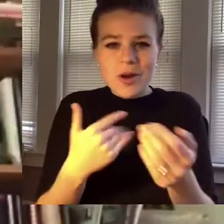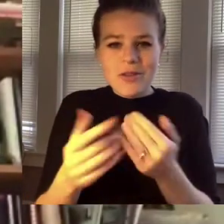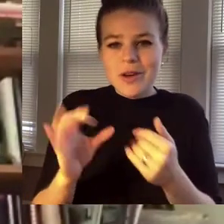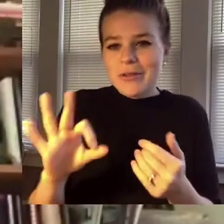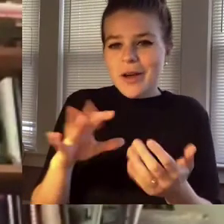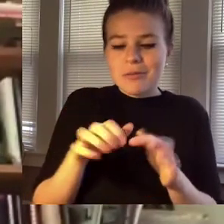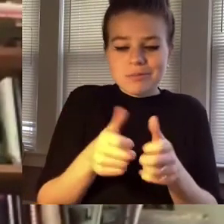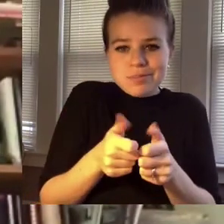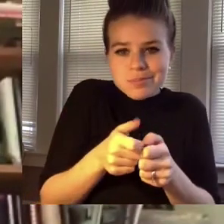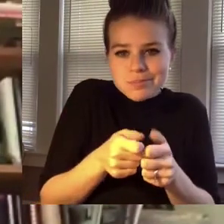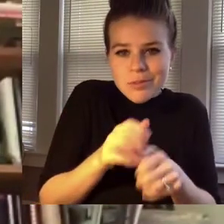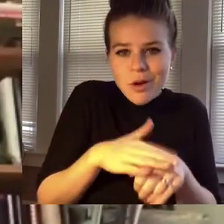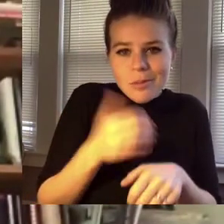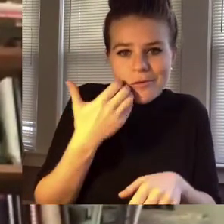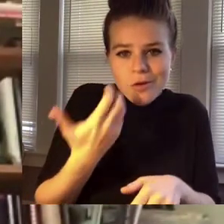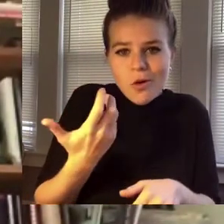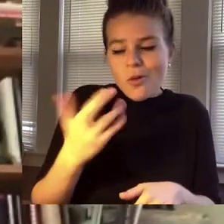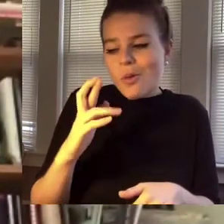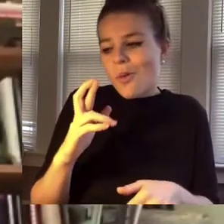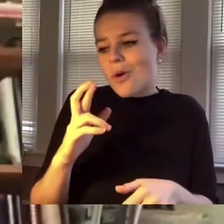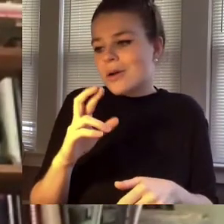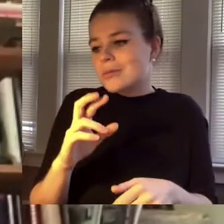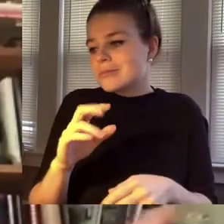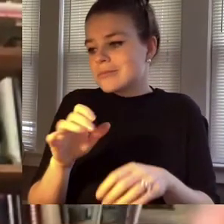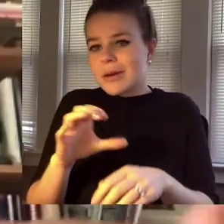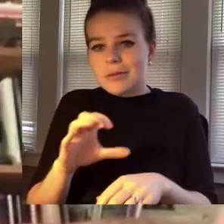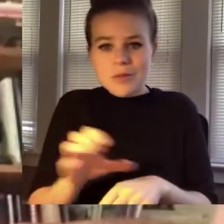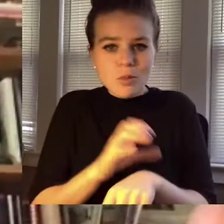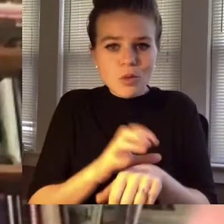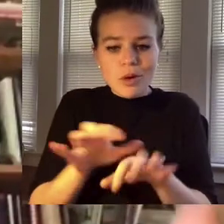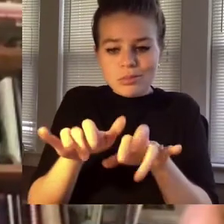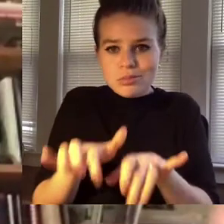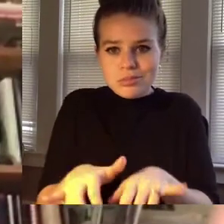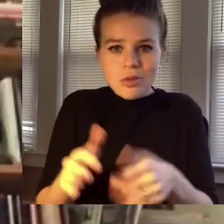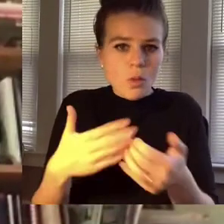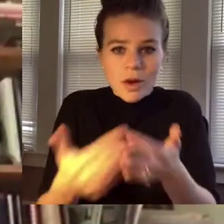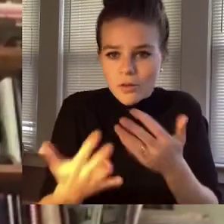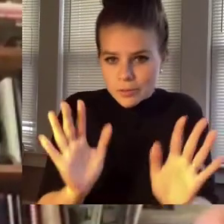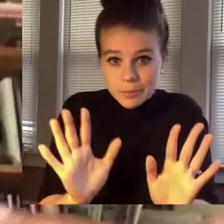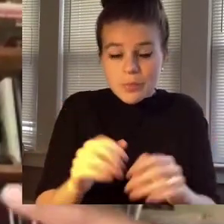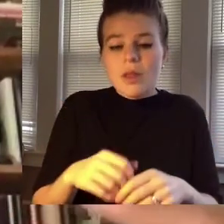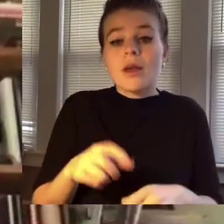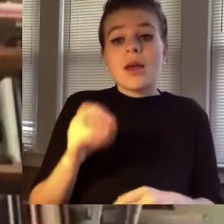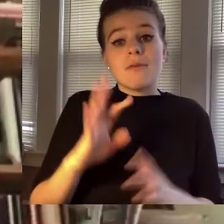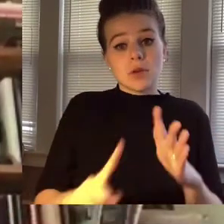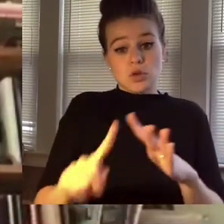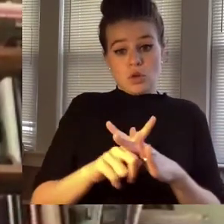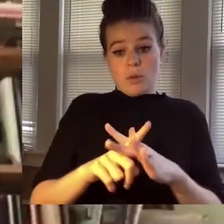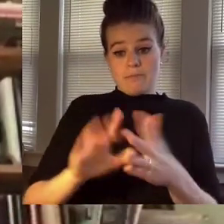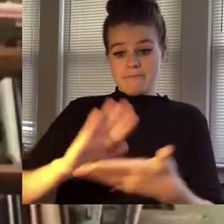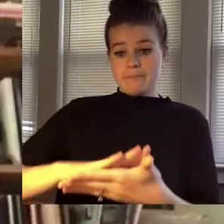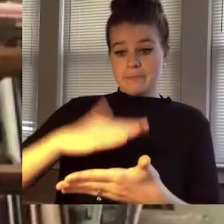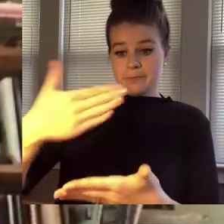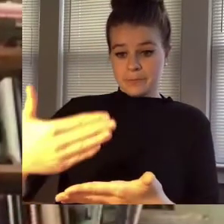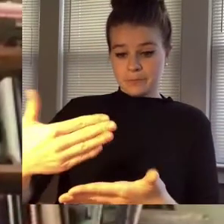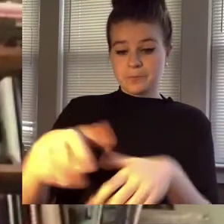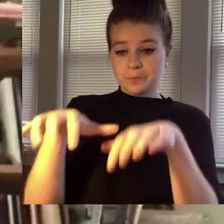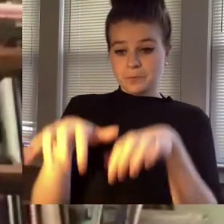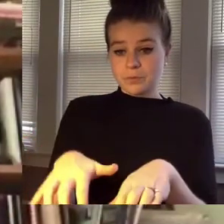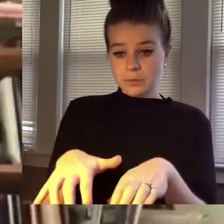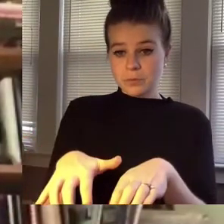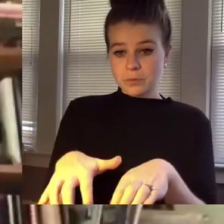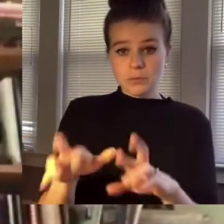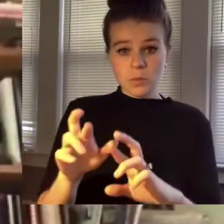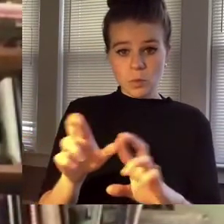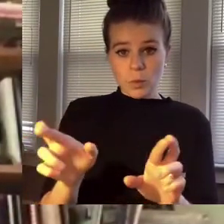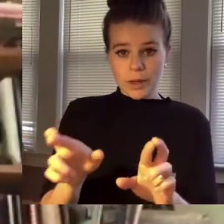or my, wherever I compose. And so I came to the page, to the computer, to the writing, to check in on